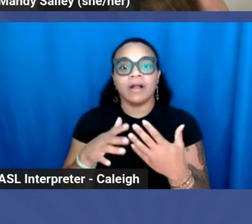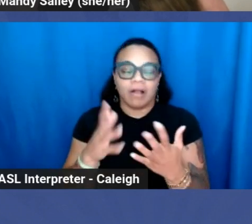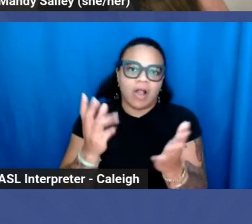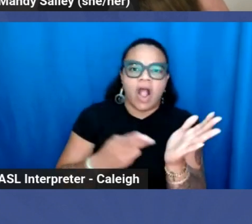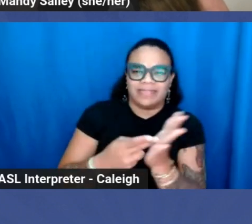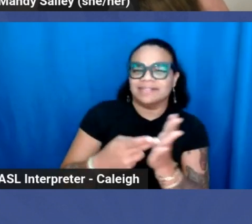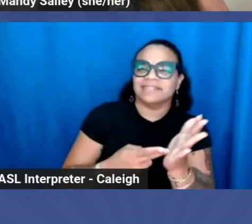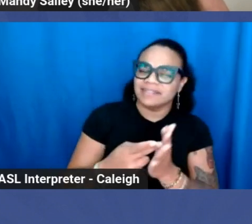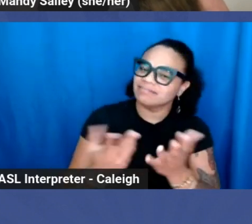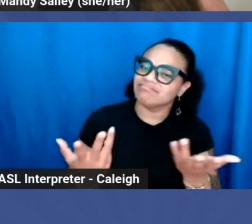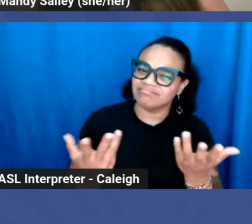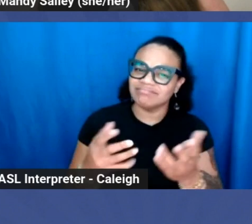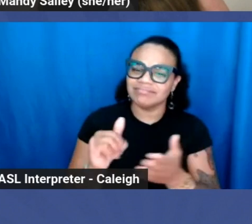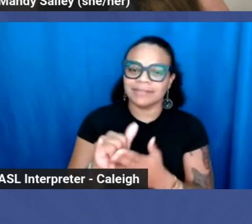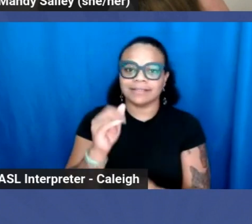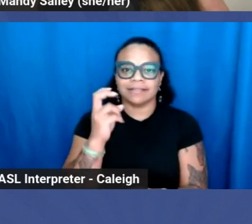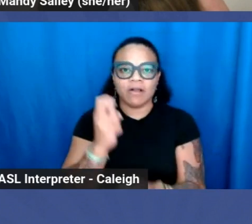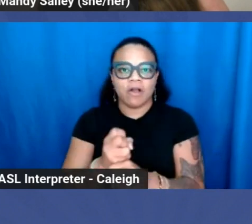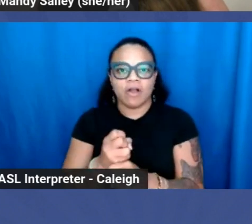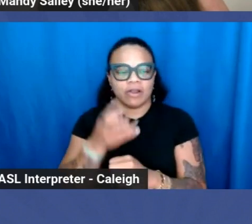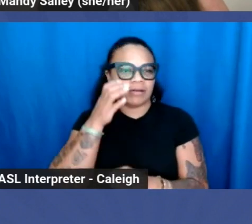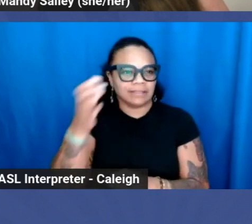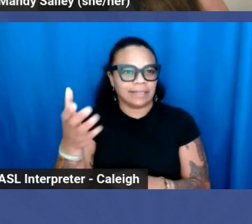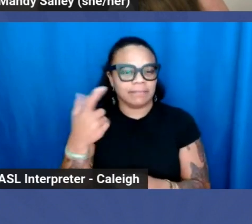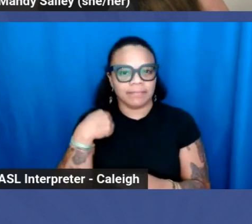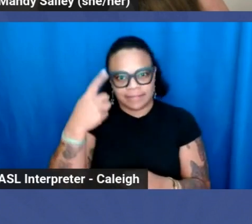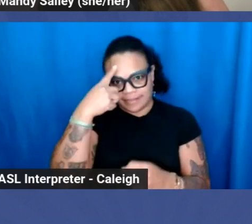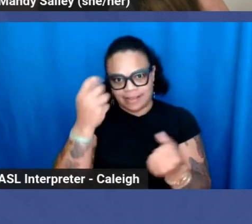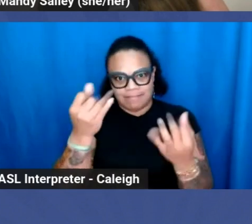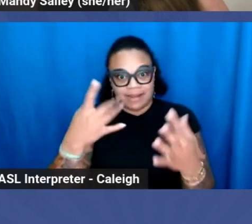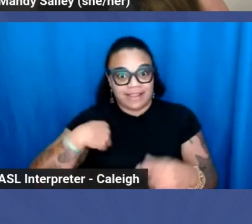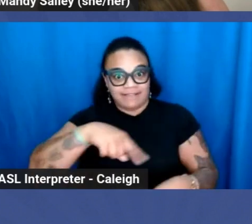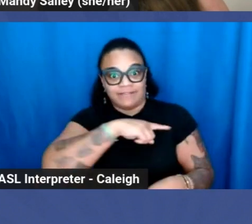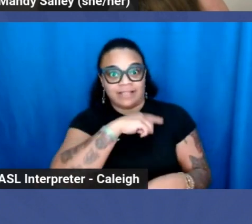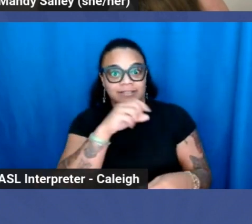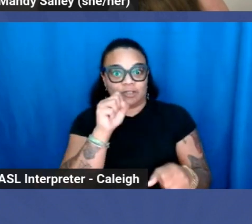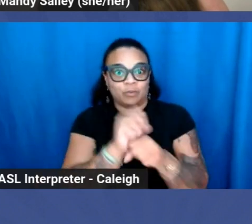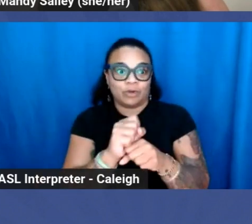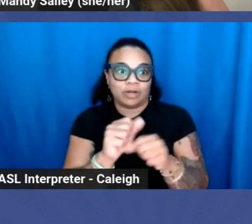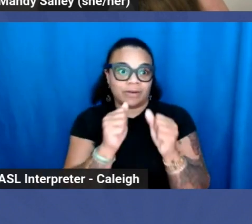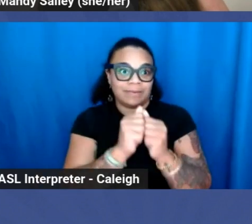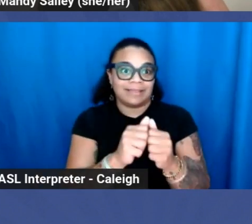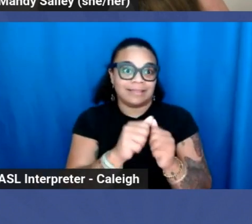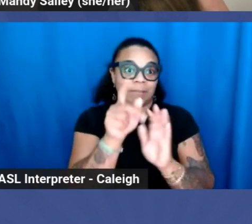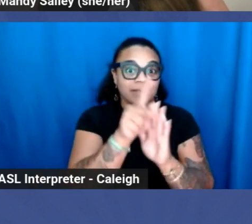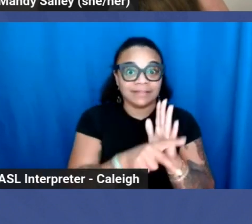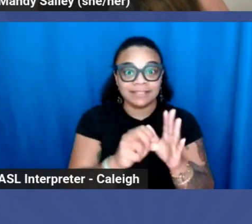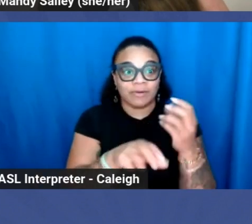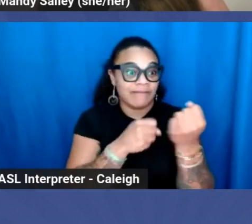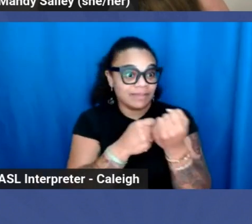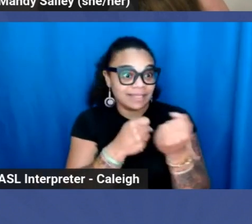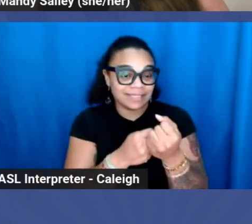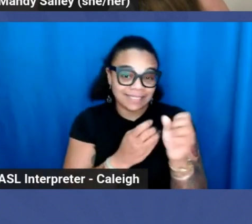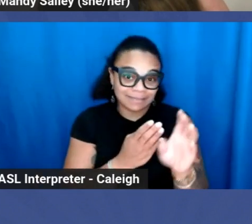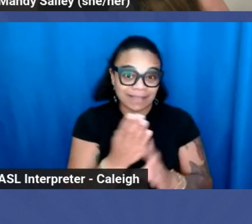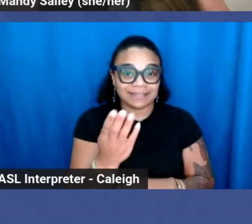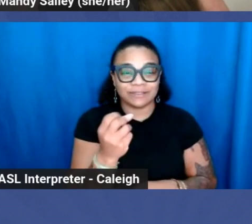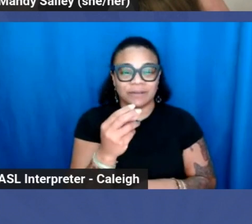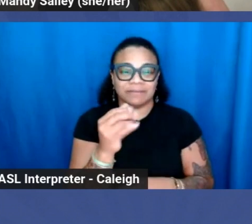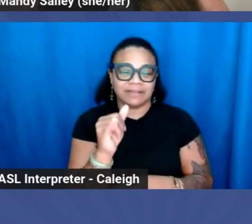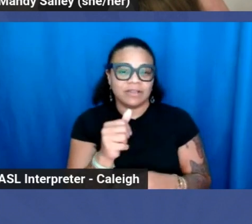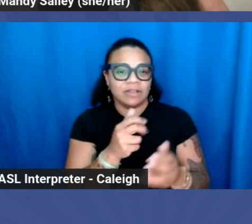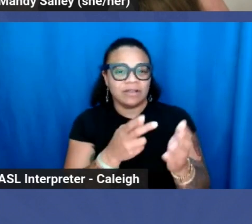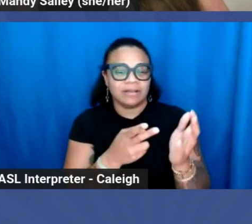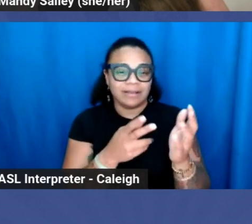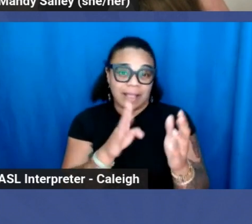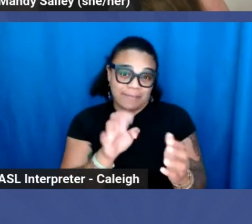authenticity is kind of like a hard thing. And I think that all of us work in like policy advocacy spaces. So like authenticity is hard,